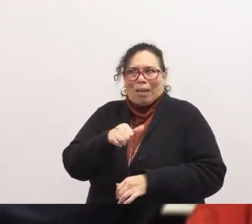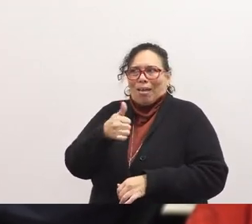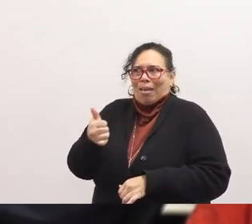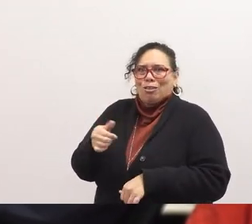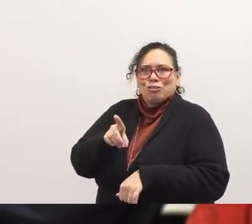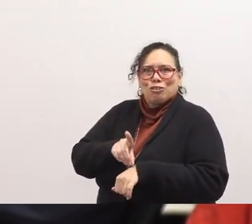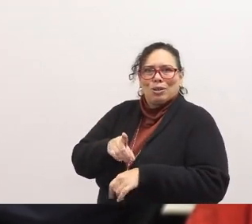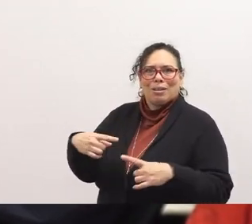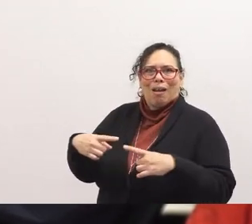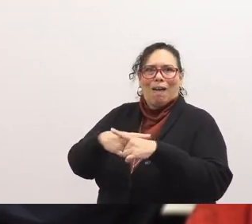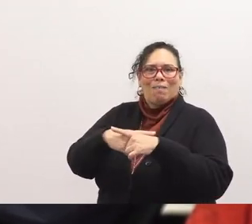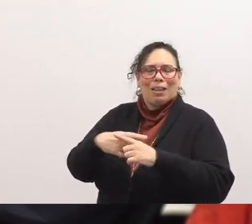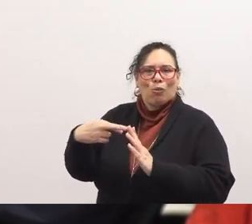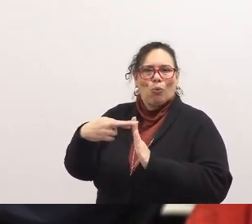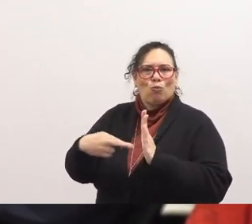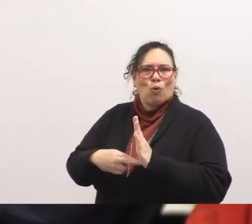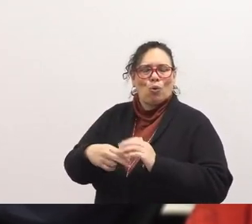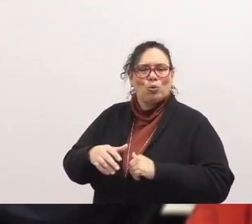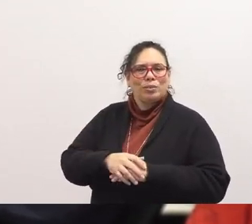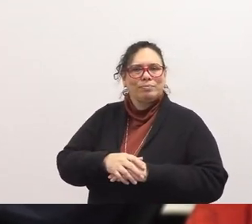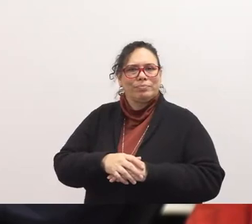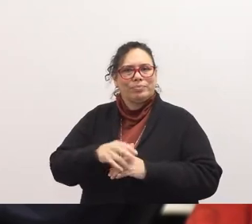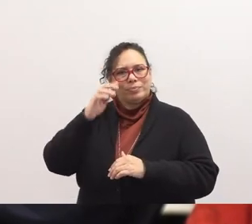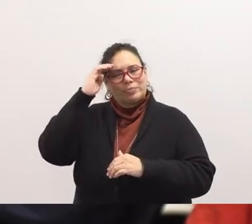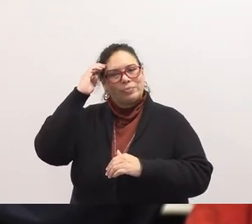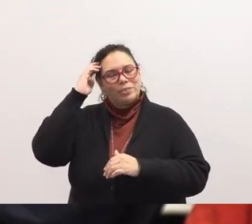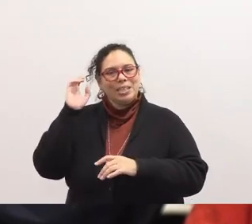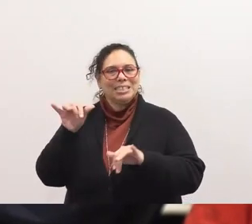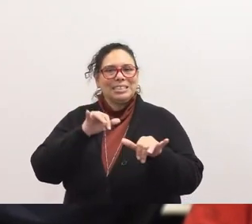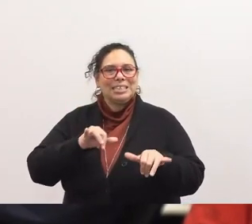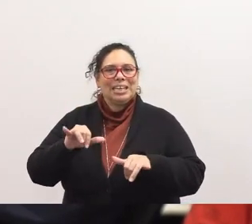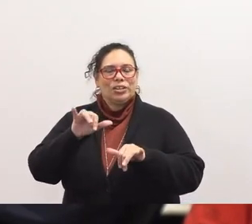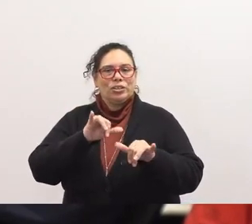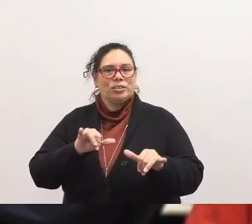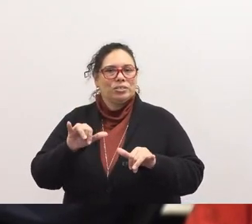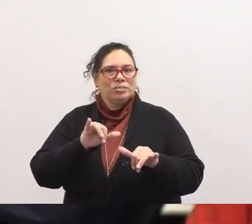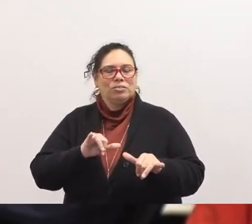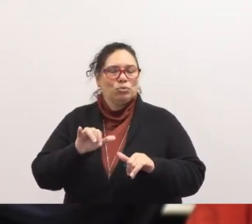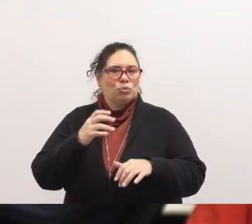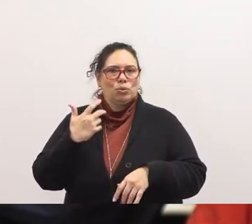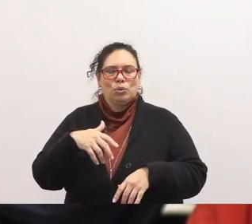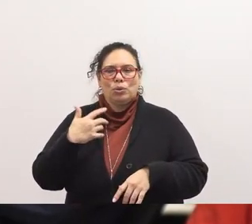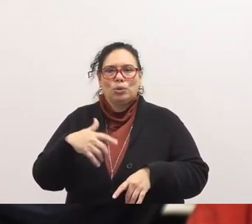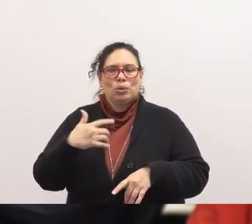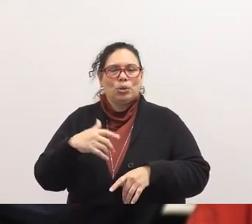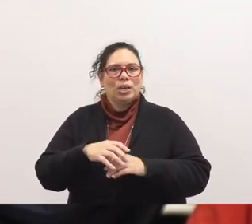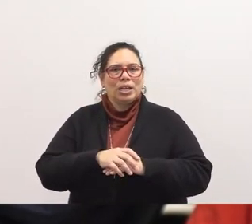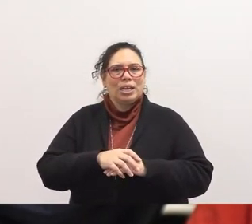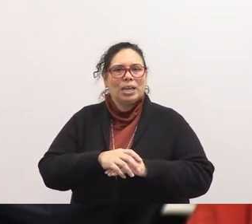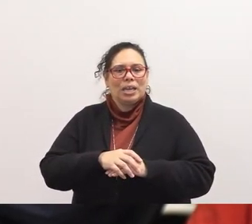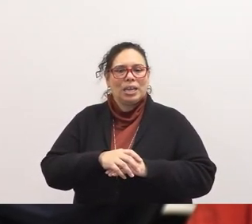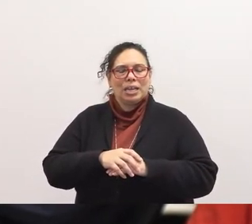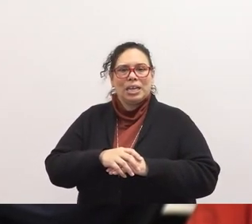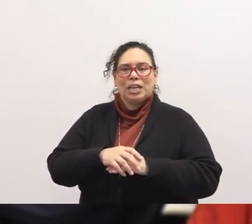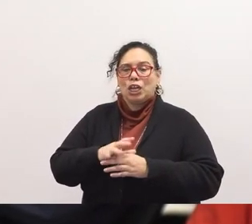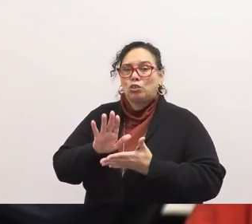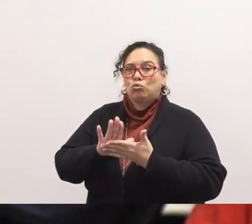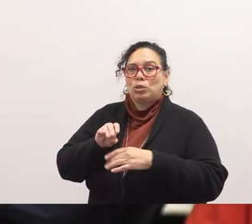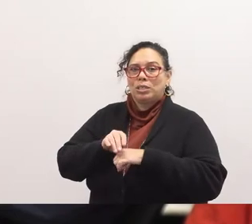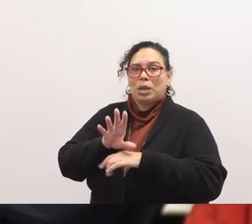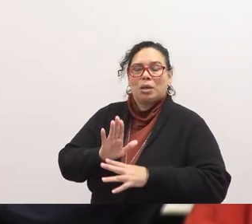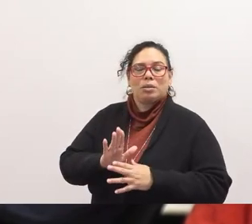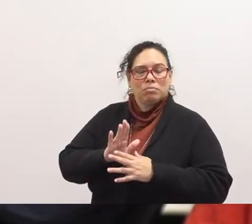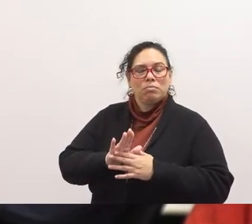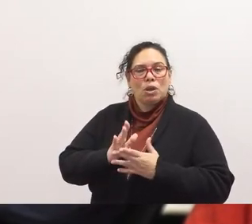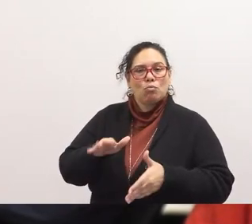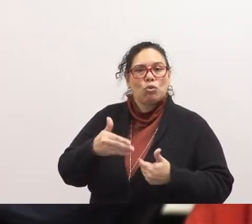roles. Content standards have set clear expectations for teachers for decades. ASCA standards for school counselors provide parallel and